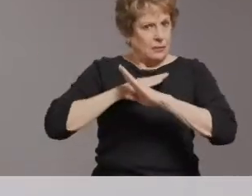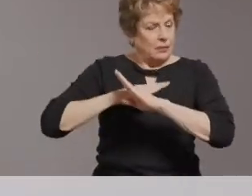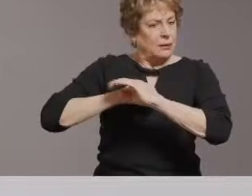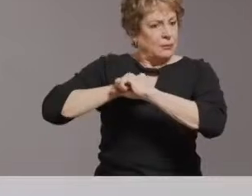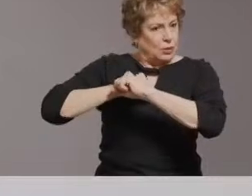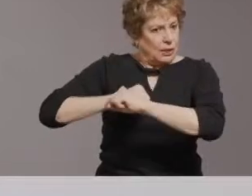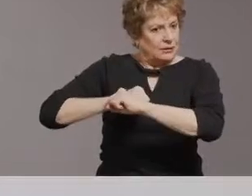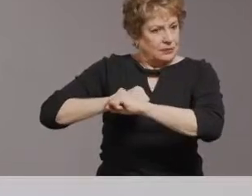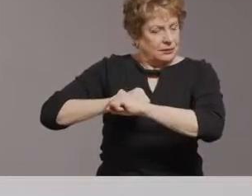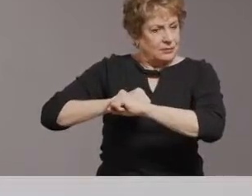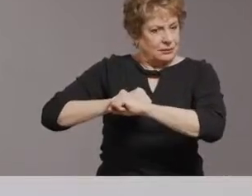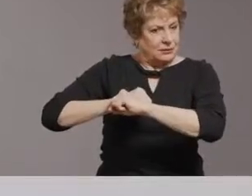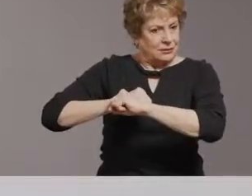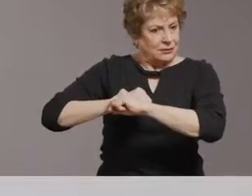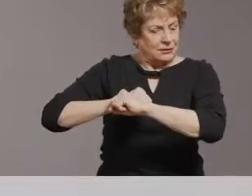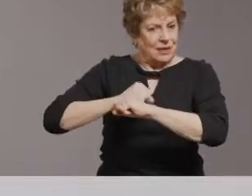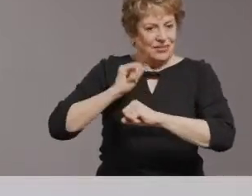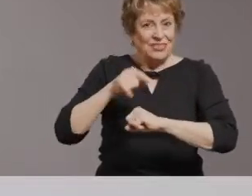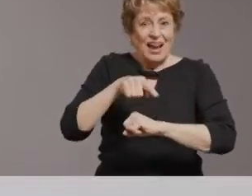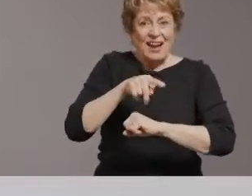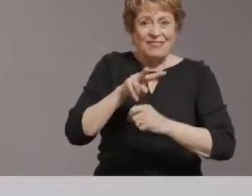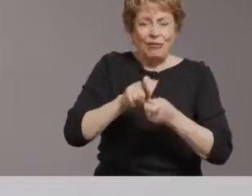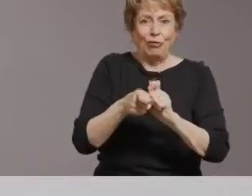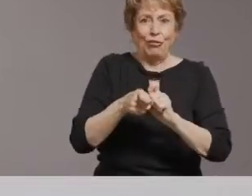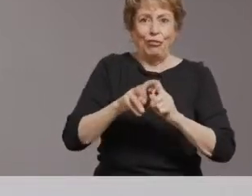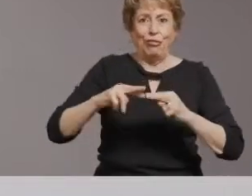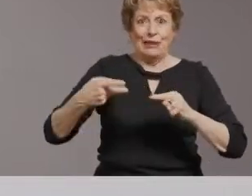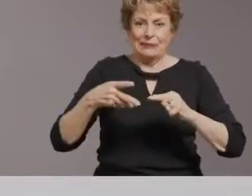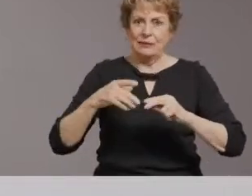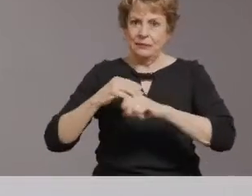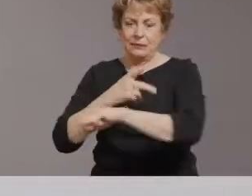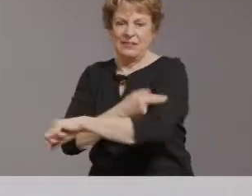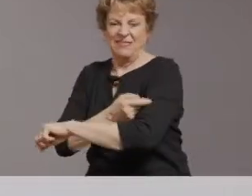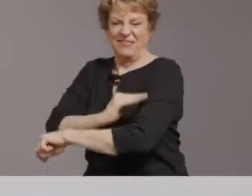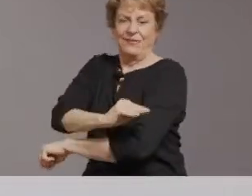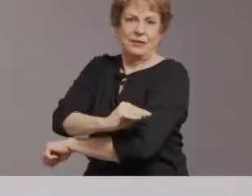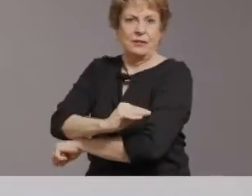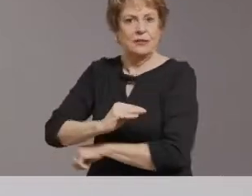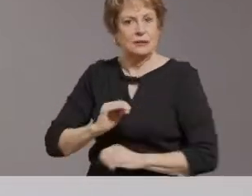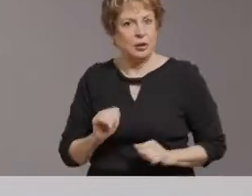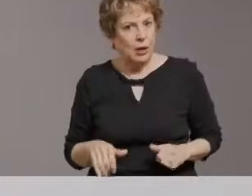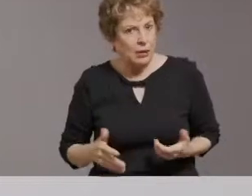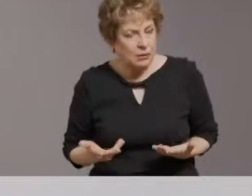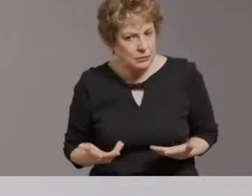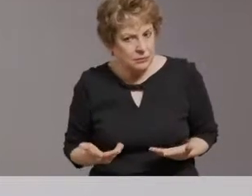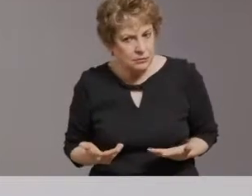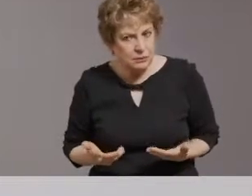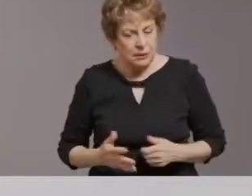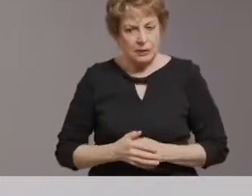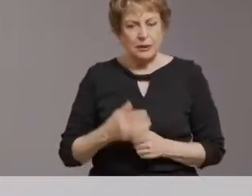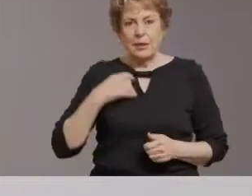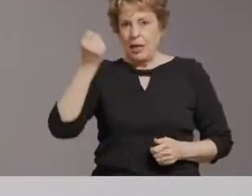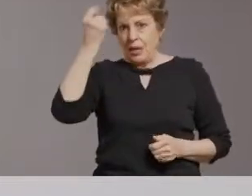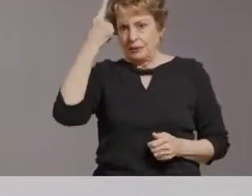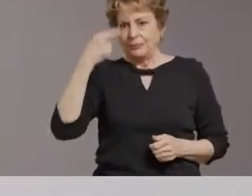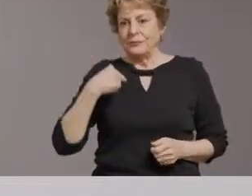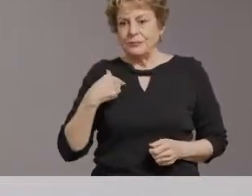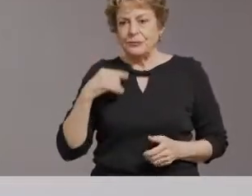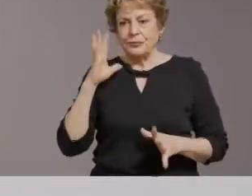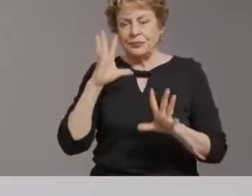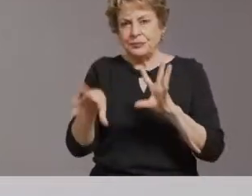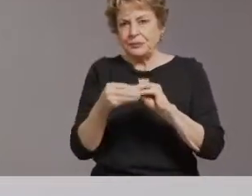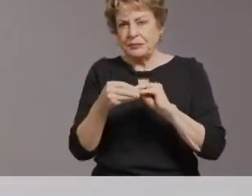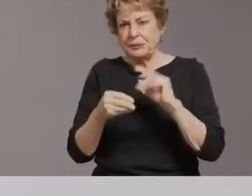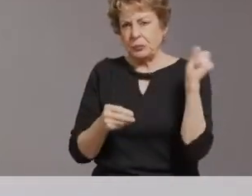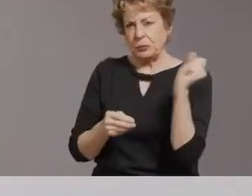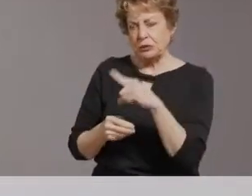that we're monitoring. Got it. And if you don't mind, real quick, I'm going to add a follow-up to what you mentioned earlier about that. With that increased